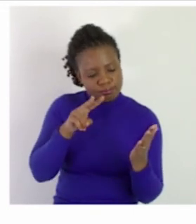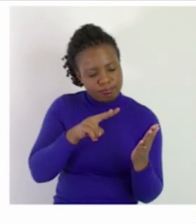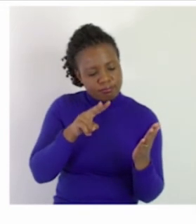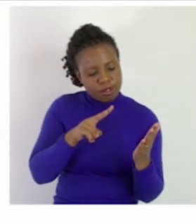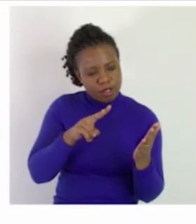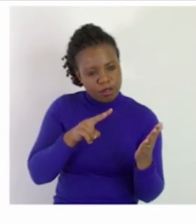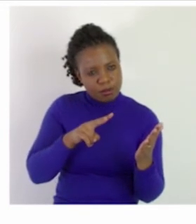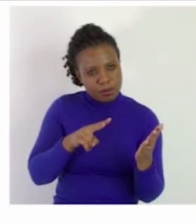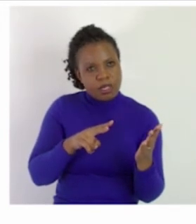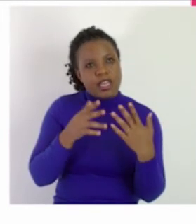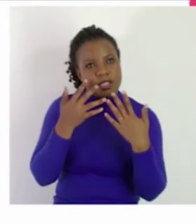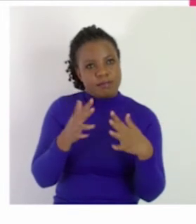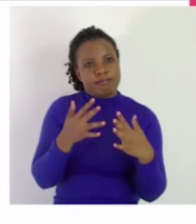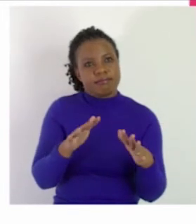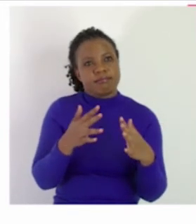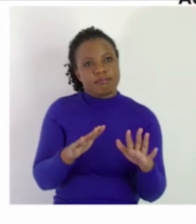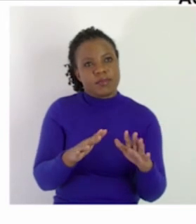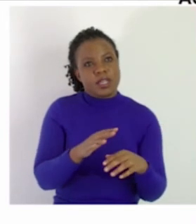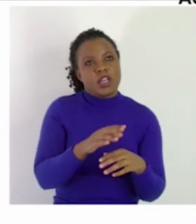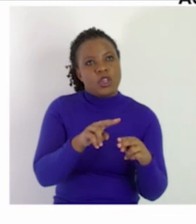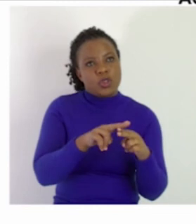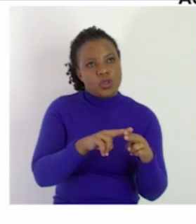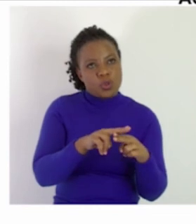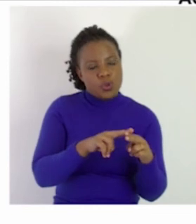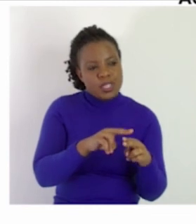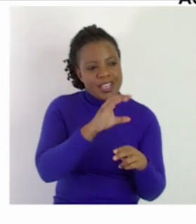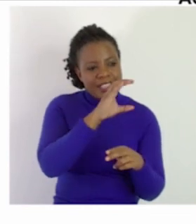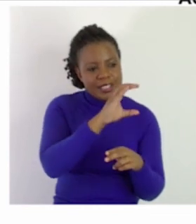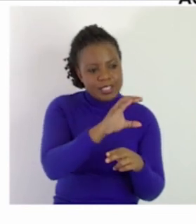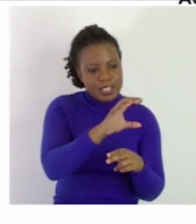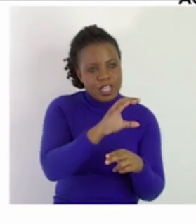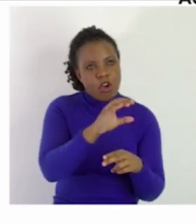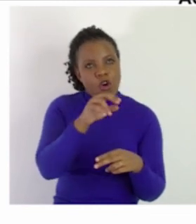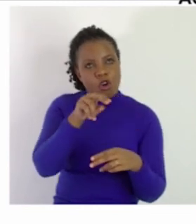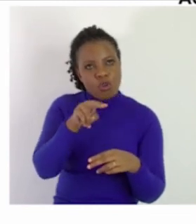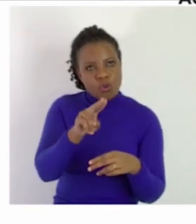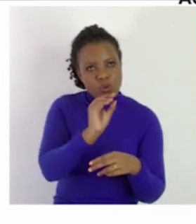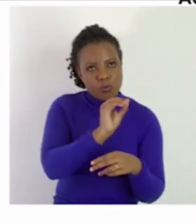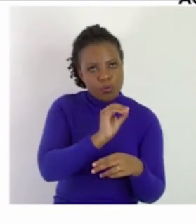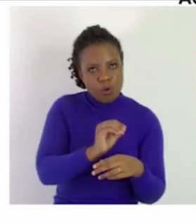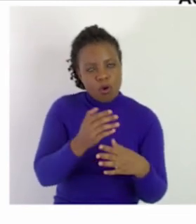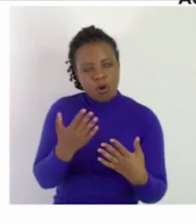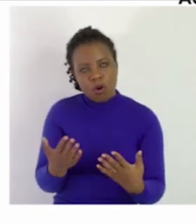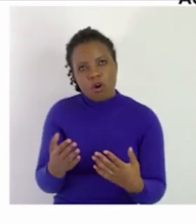you complete using the is and the are, and then in the next stage, we'll